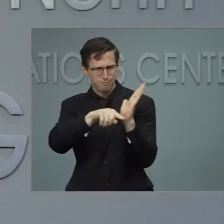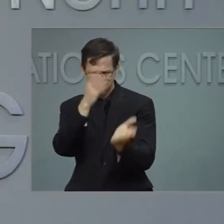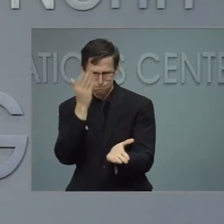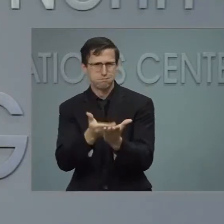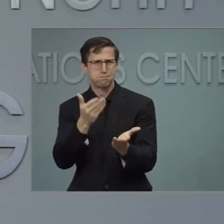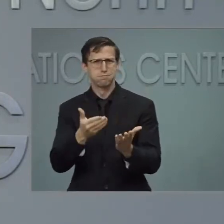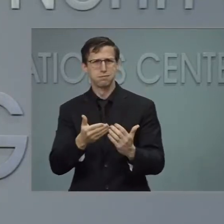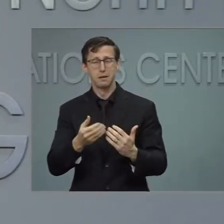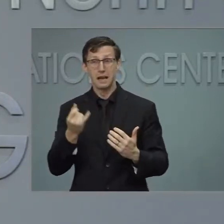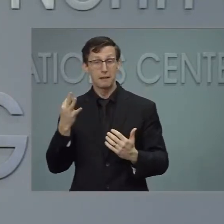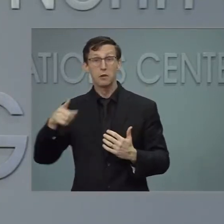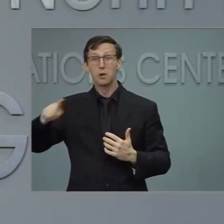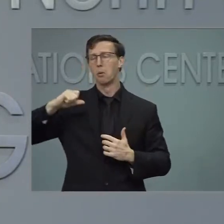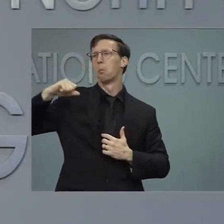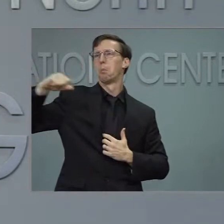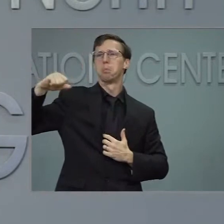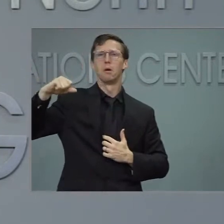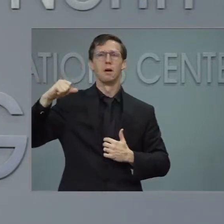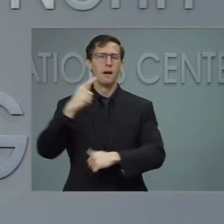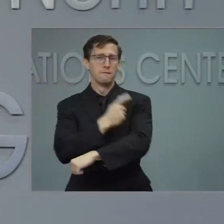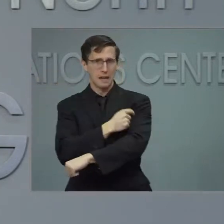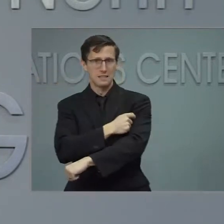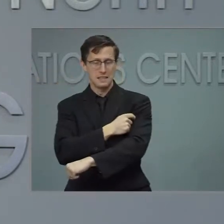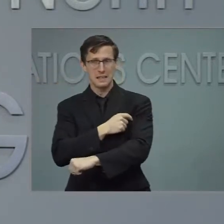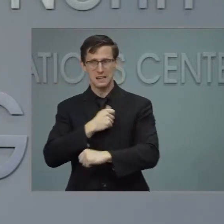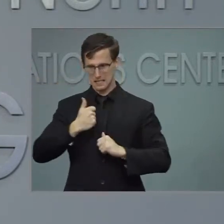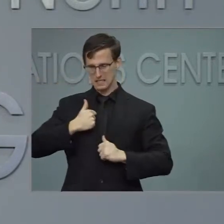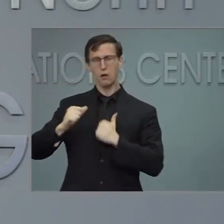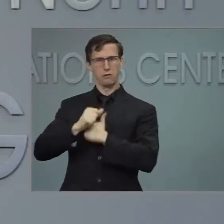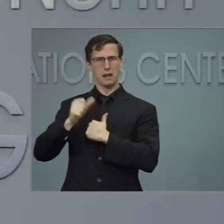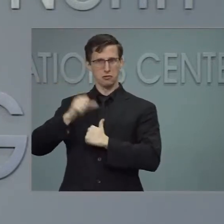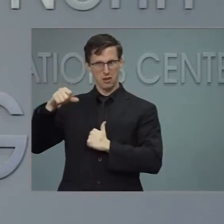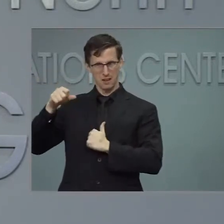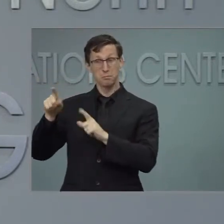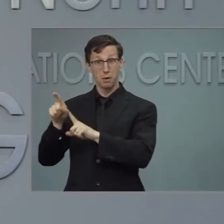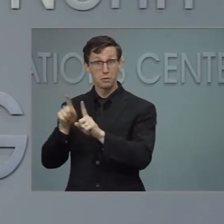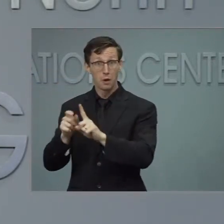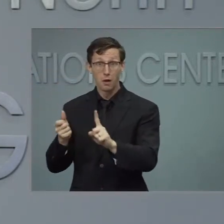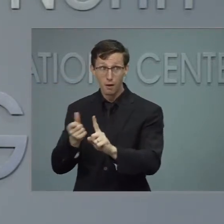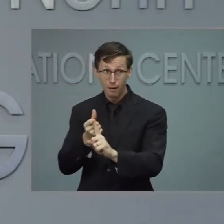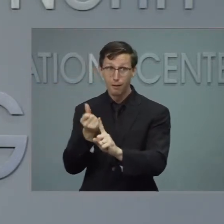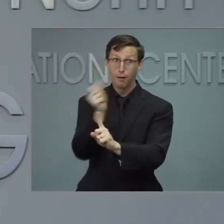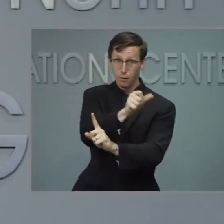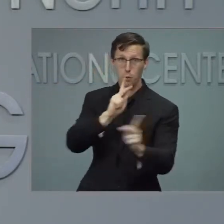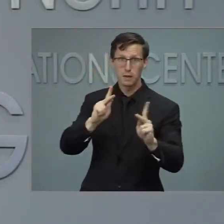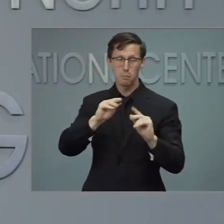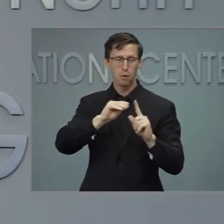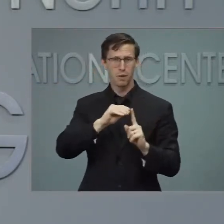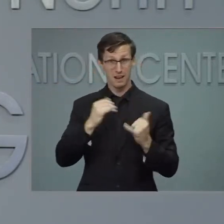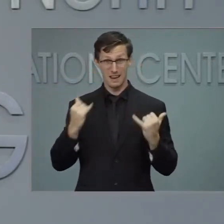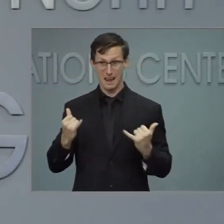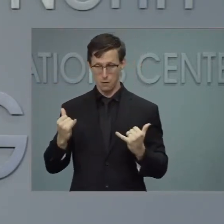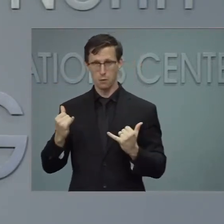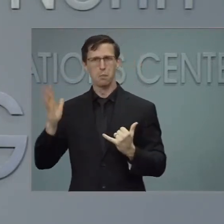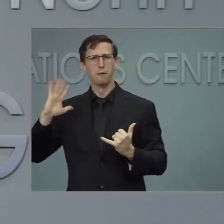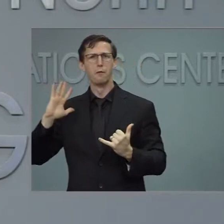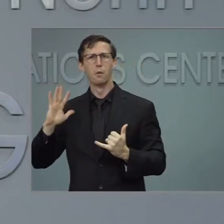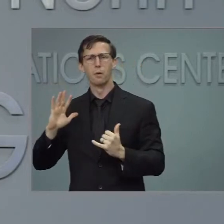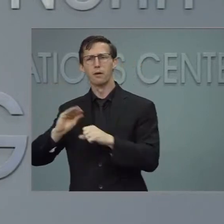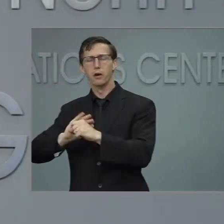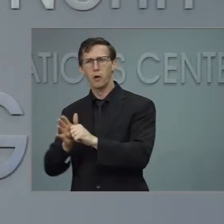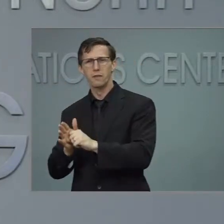problems for yourself, you will cause problems for other people. Dr. Cohen just talked about the factor of